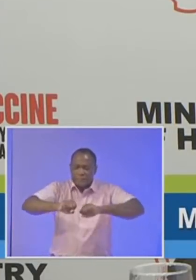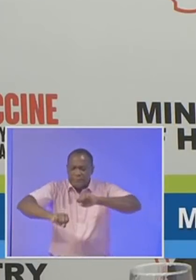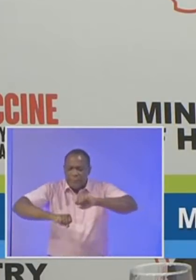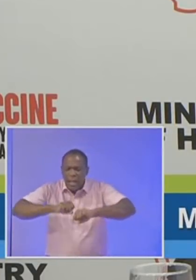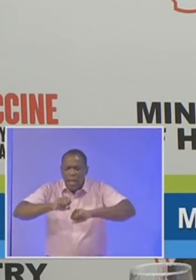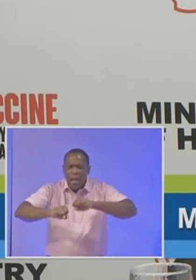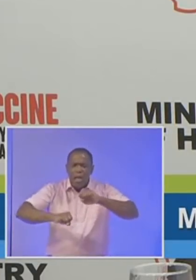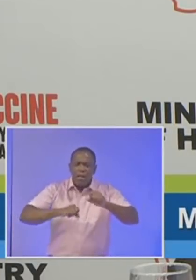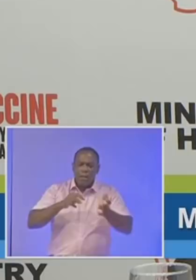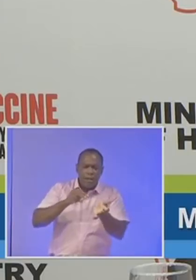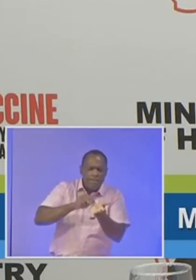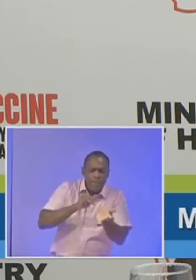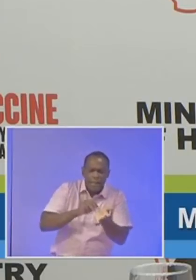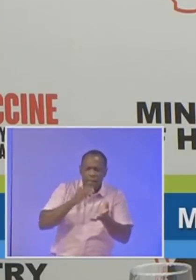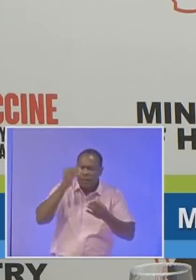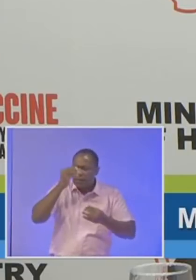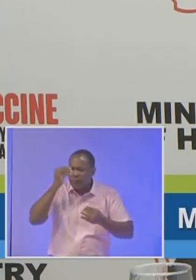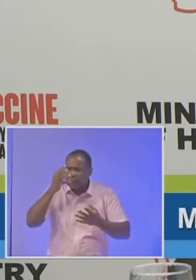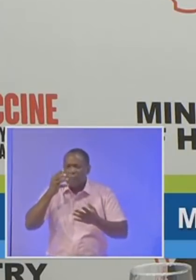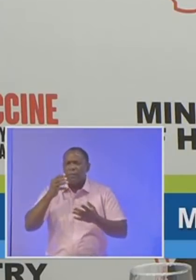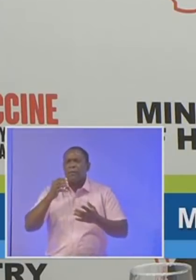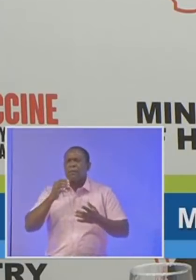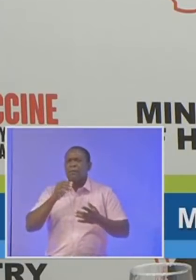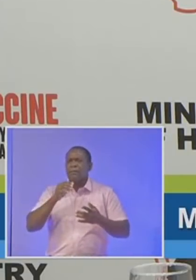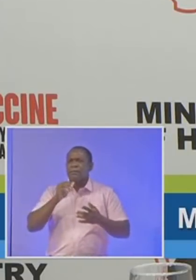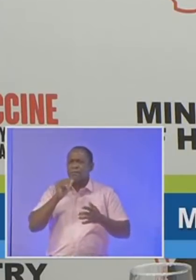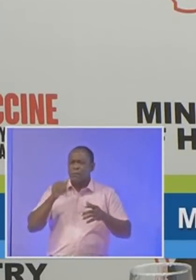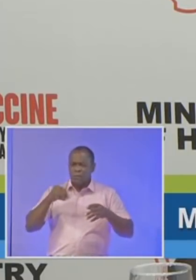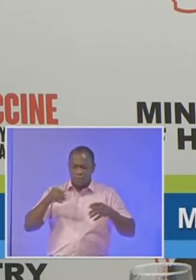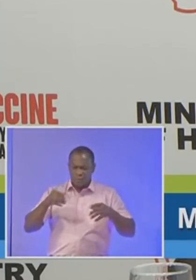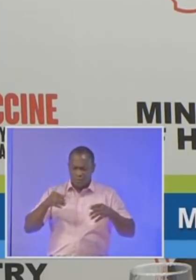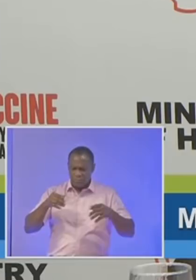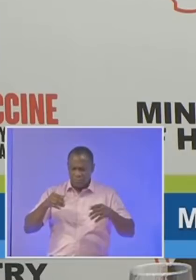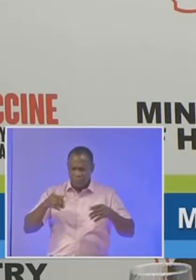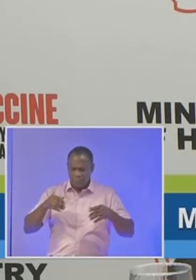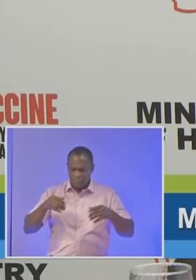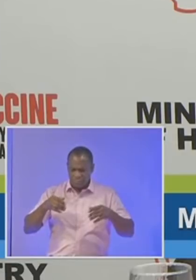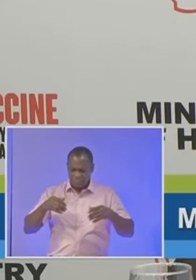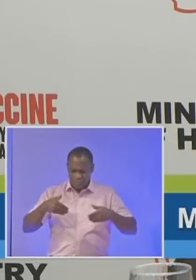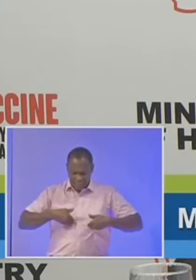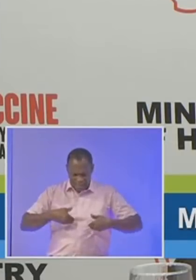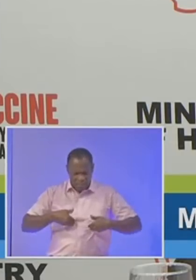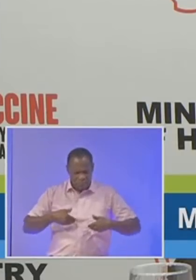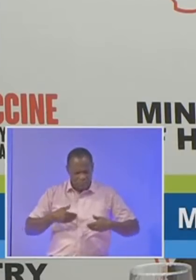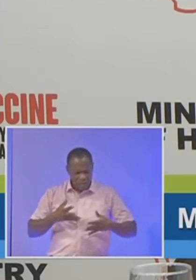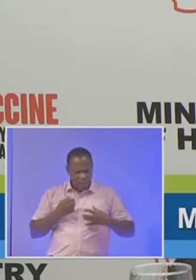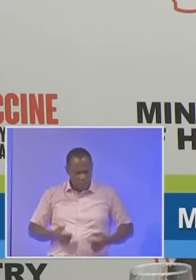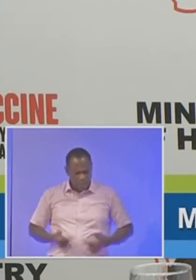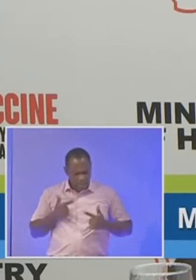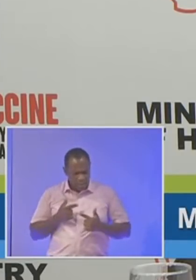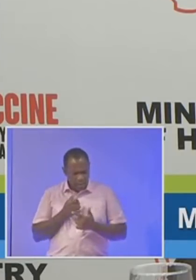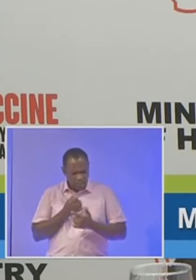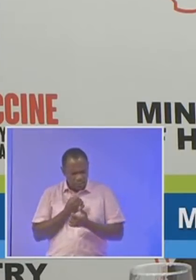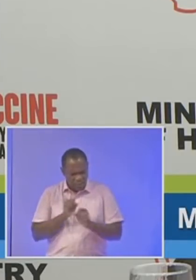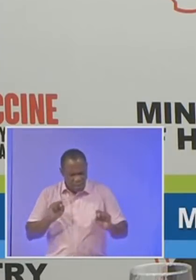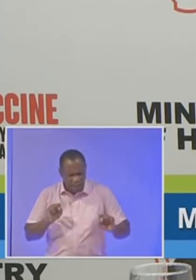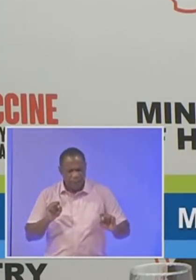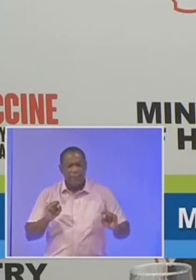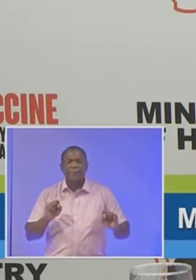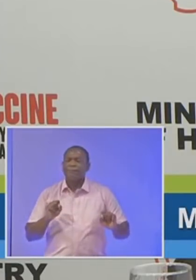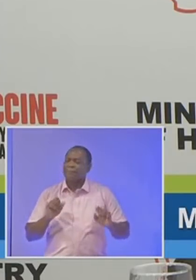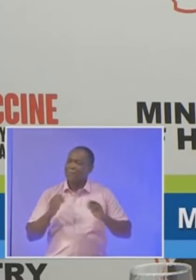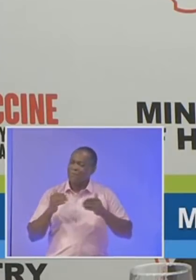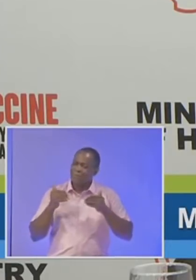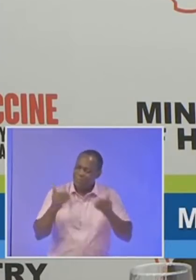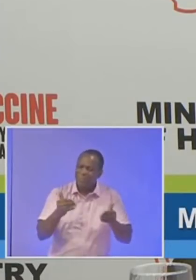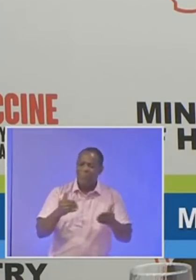own self-interest, don't pay attention to social media, and those who don't have your best interest at heart, and